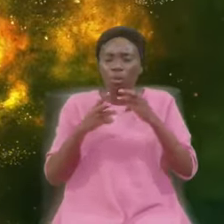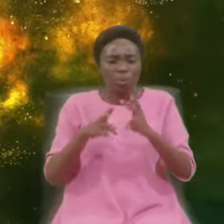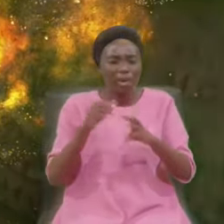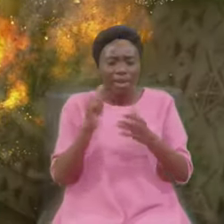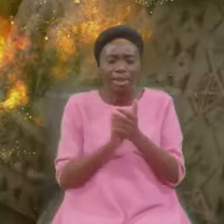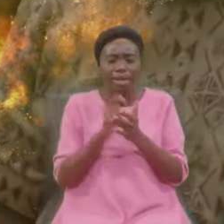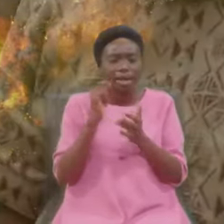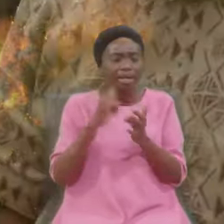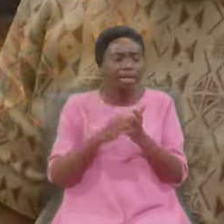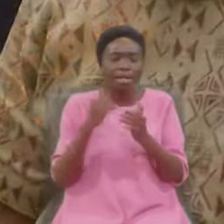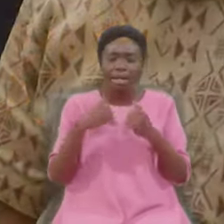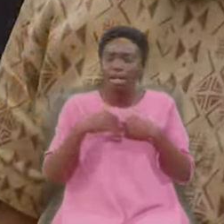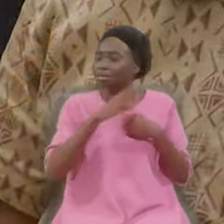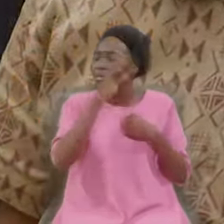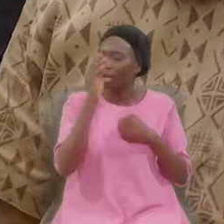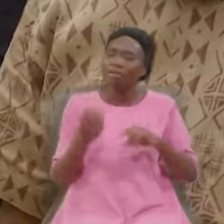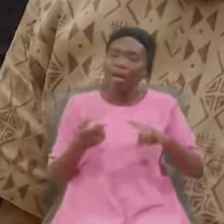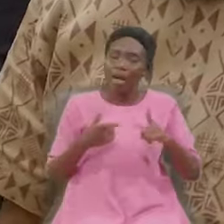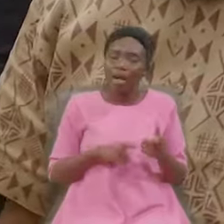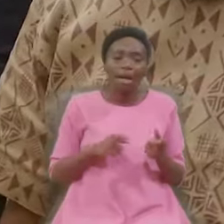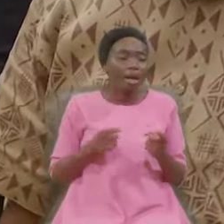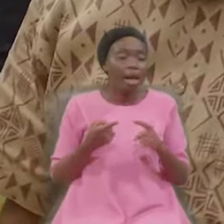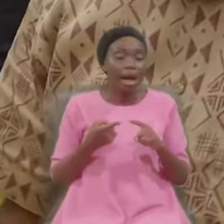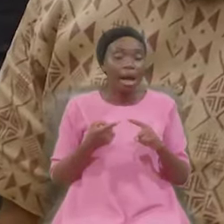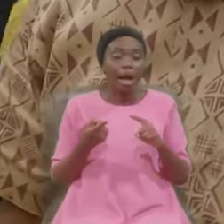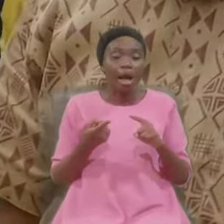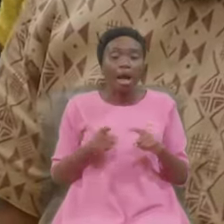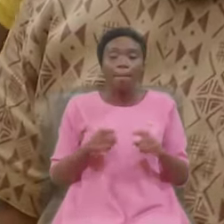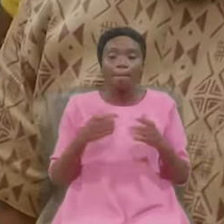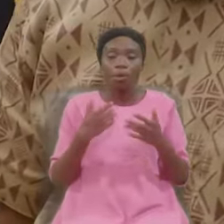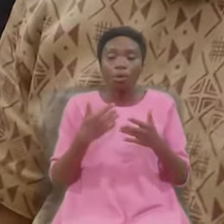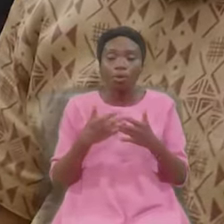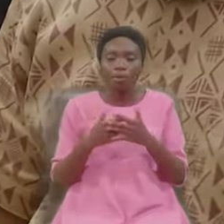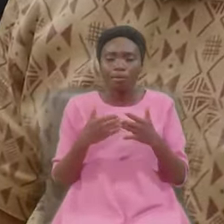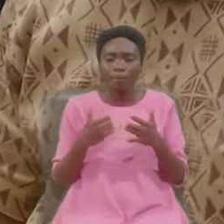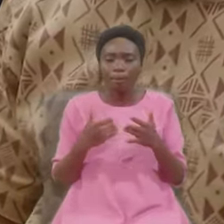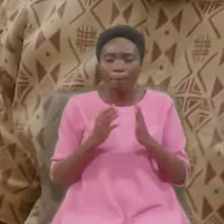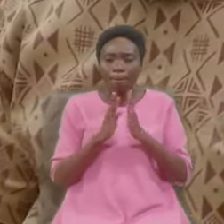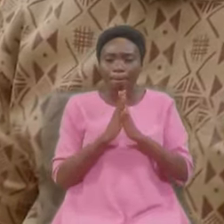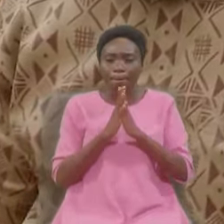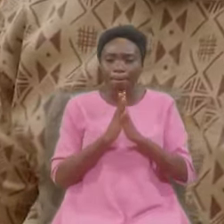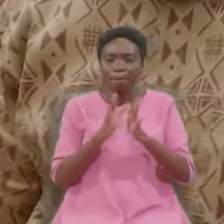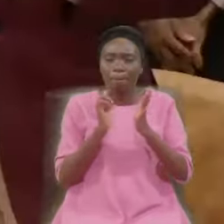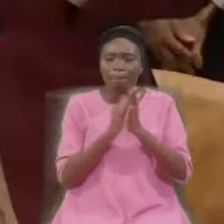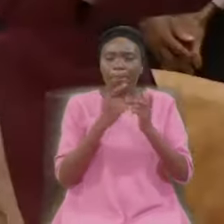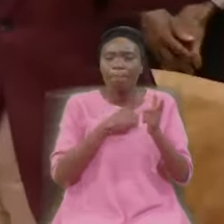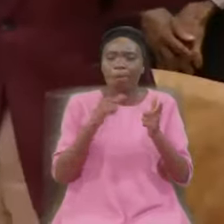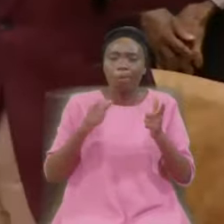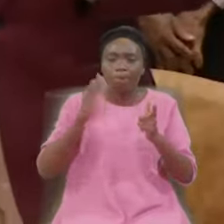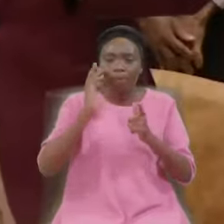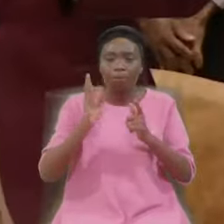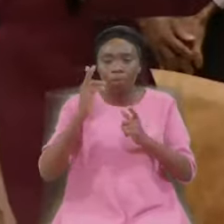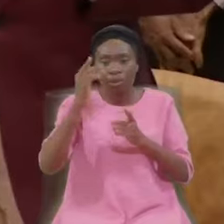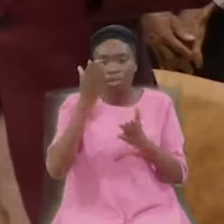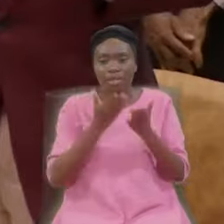before. Open your mouth and talk to God in prayer that the Lord will use his